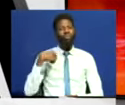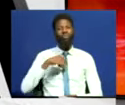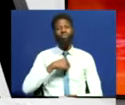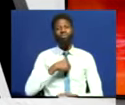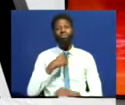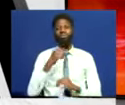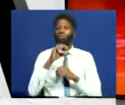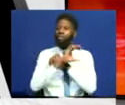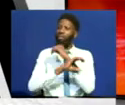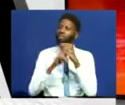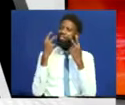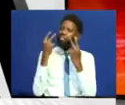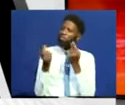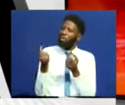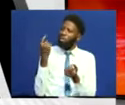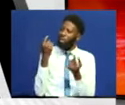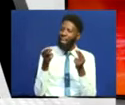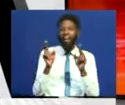for the last few weeks.